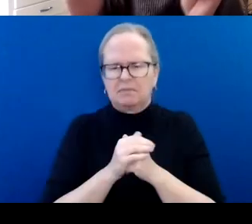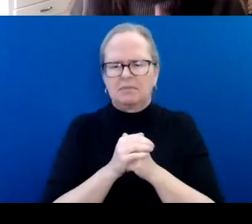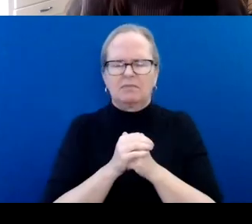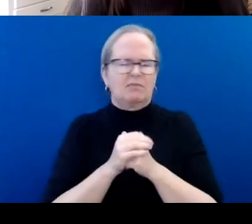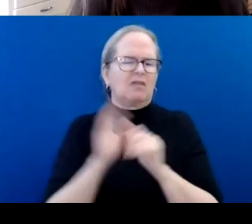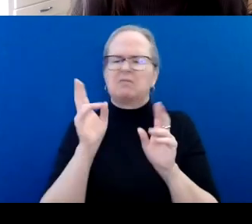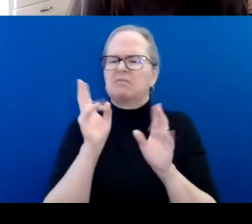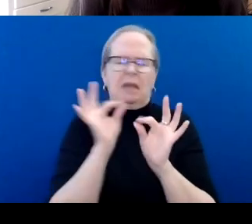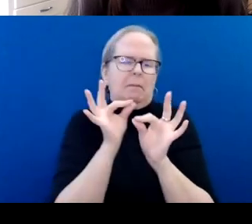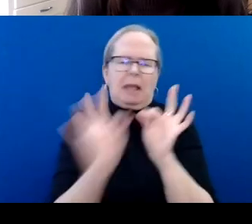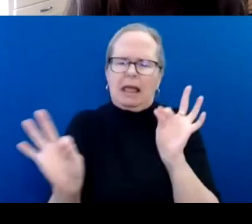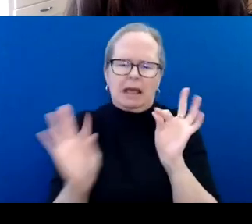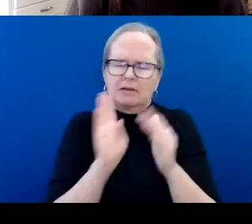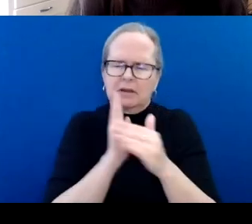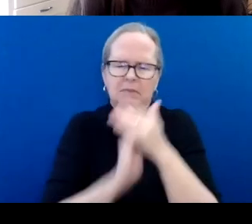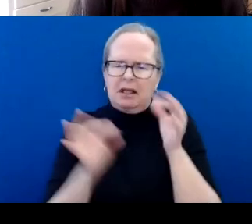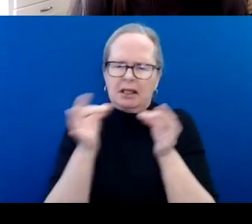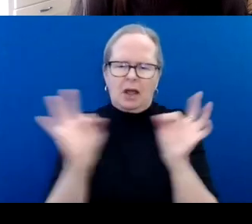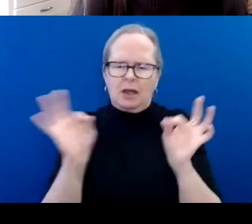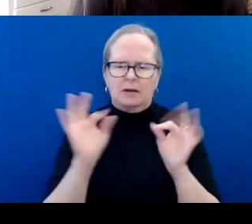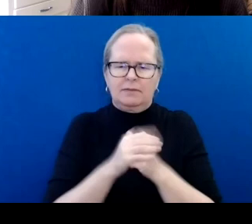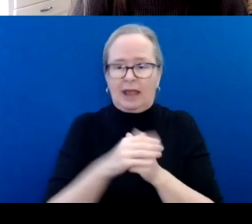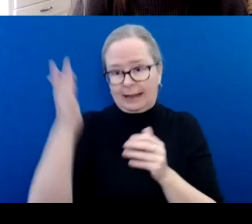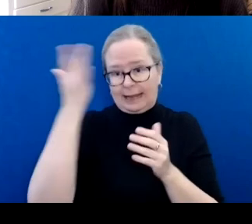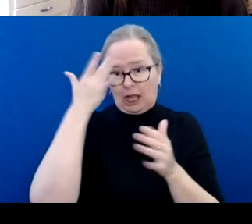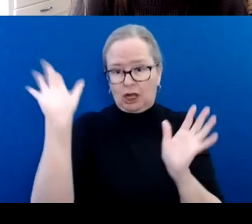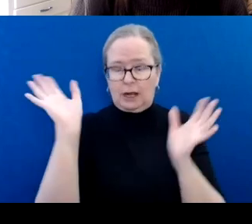-speak is often clearer and more concise.